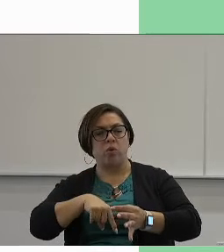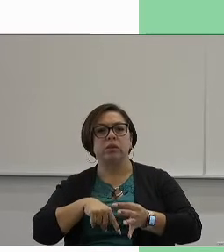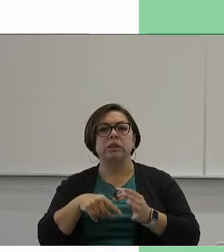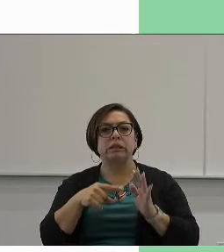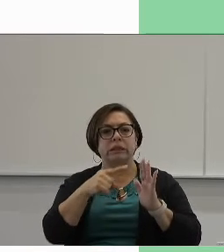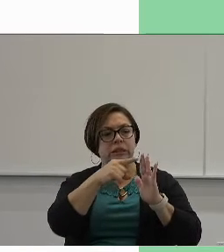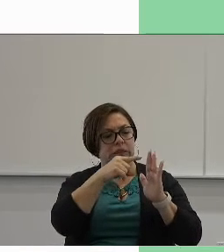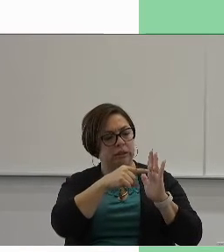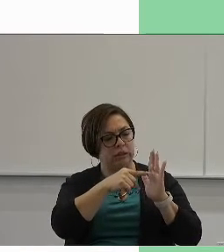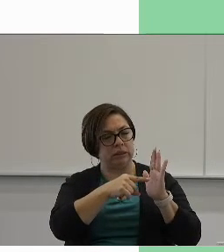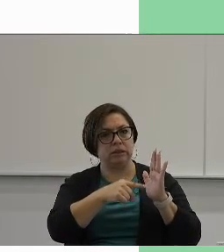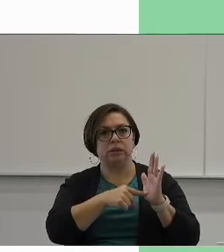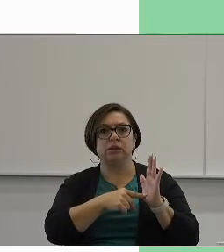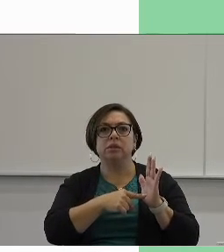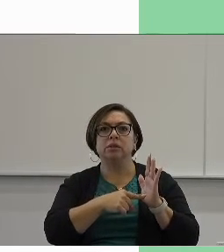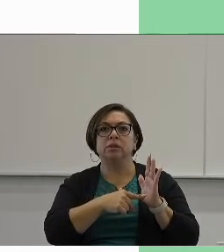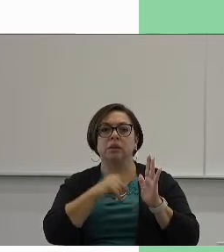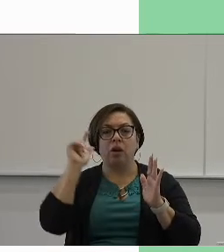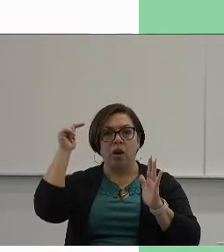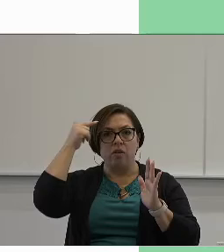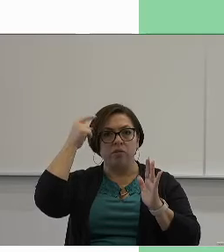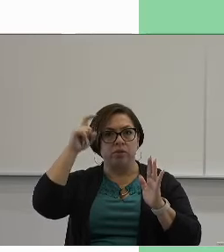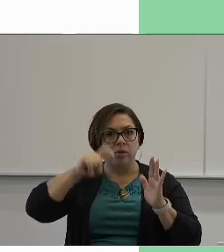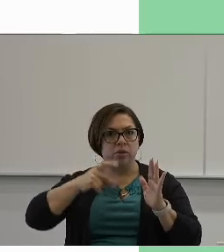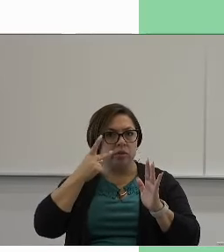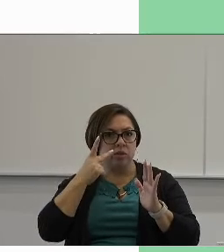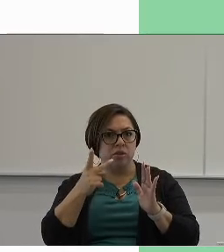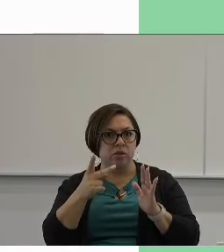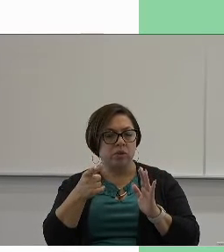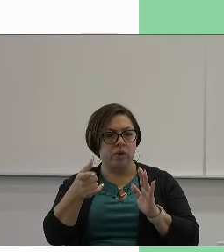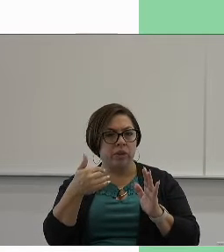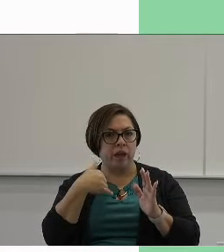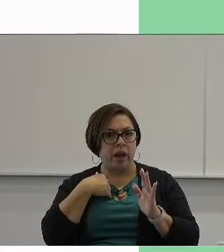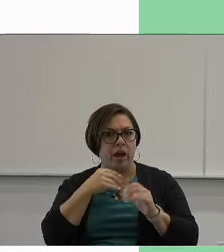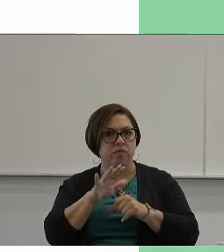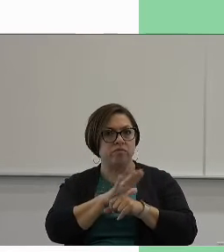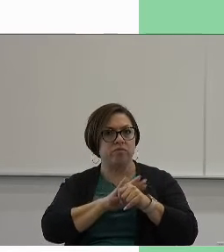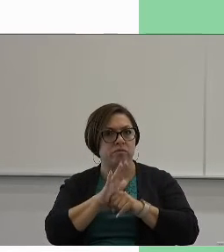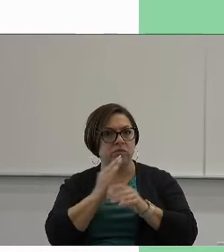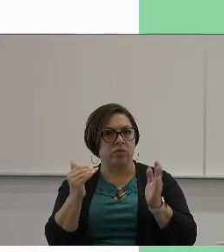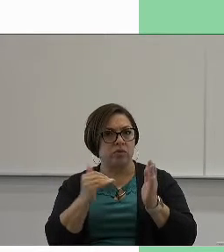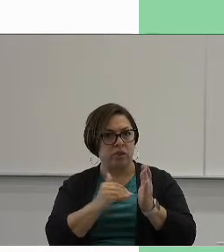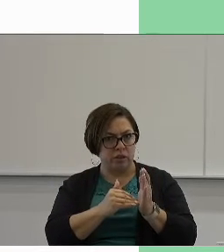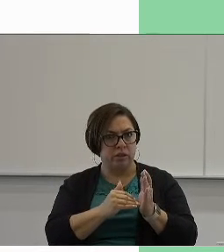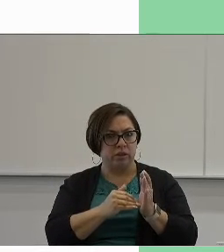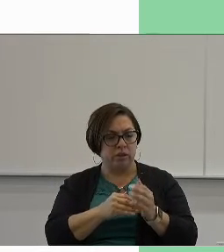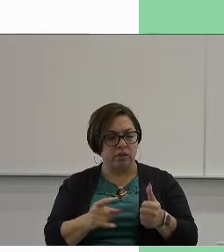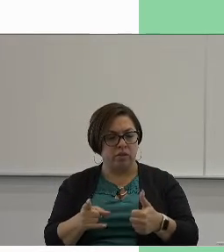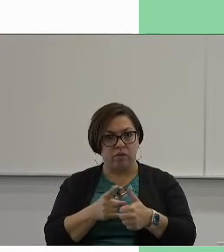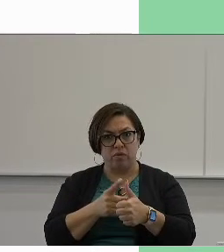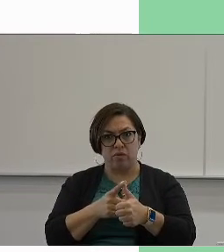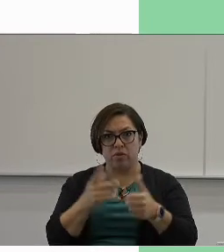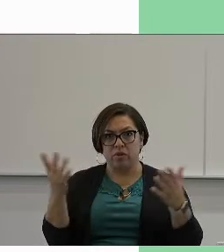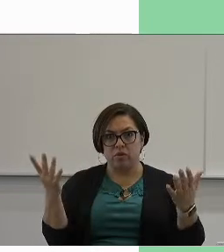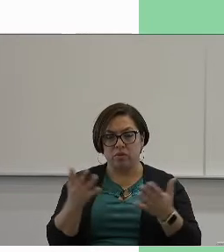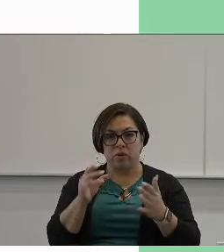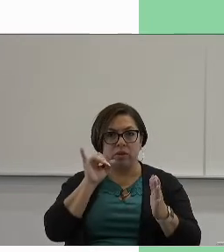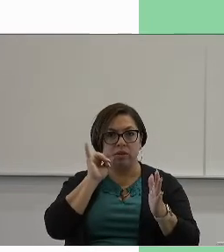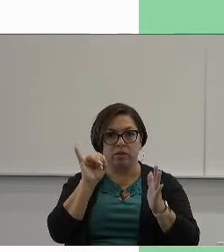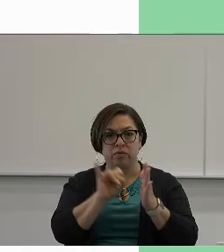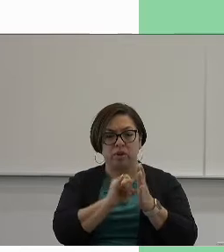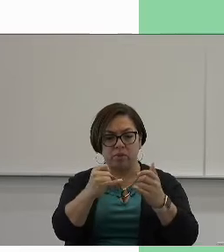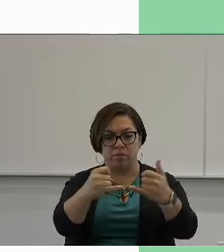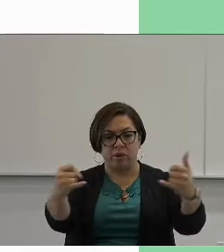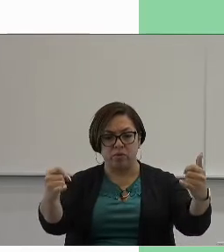that governmental bodies should be looking at when they're conducting their redistricting. And the first one here is using identifiable